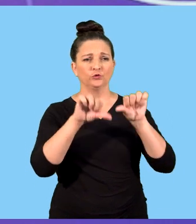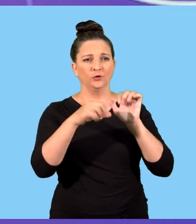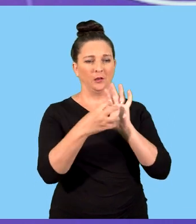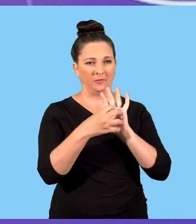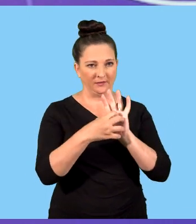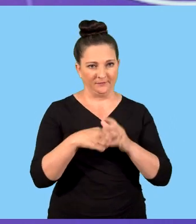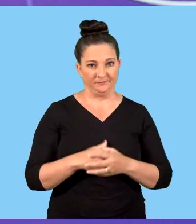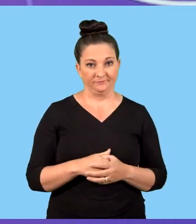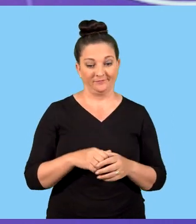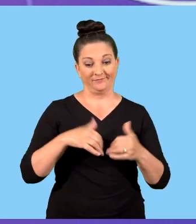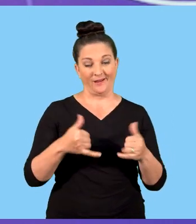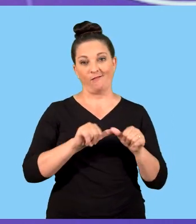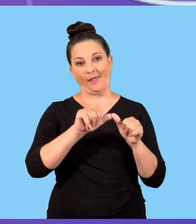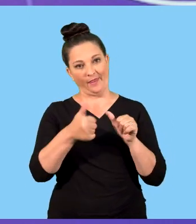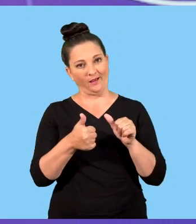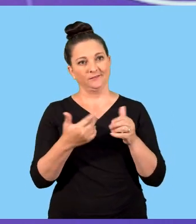Let's get to the next slide.